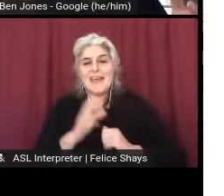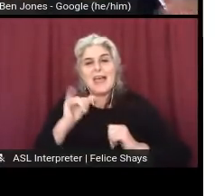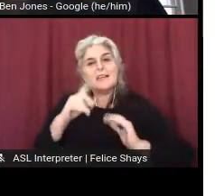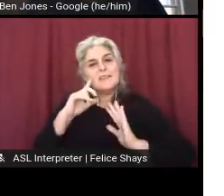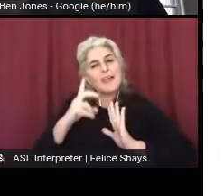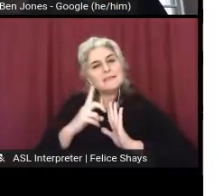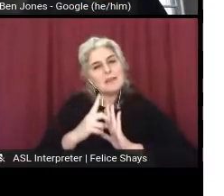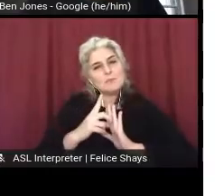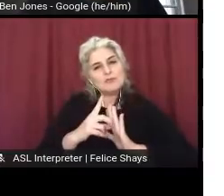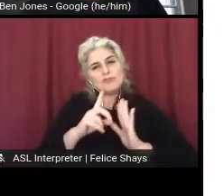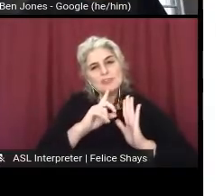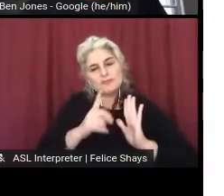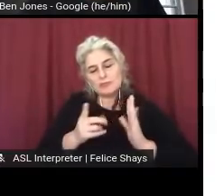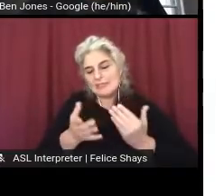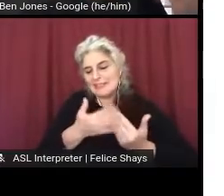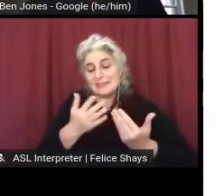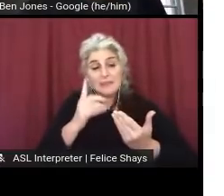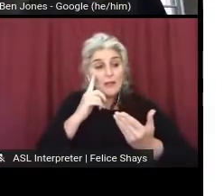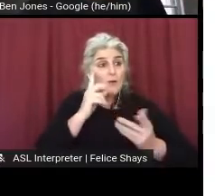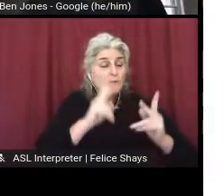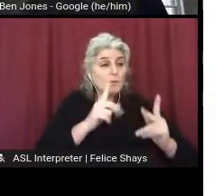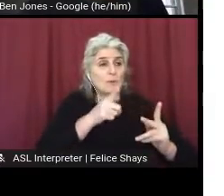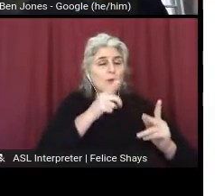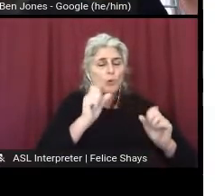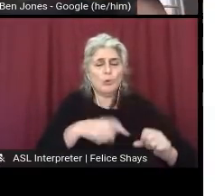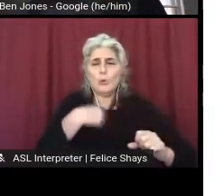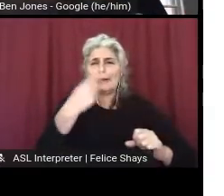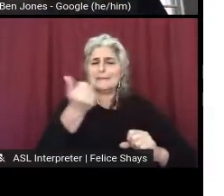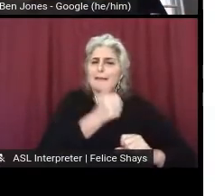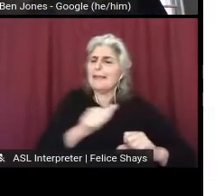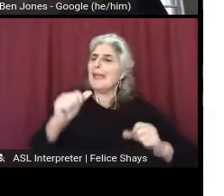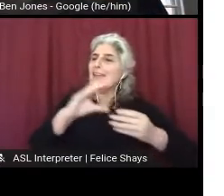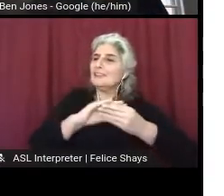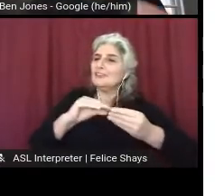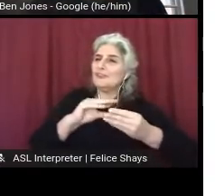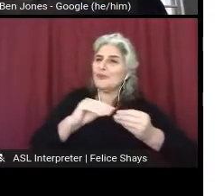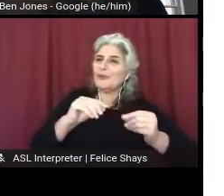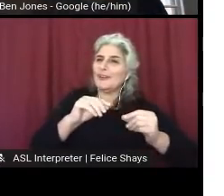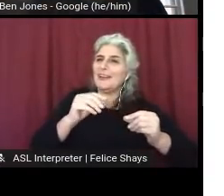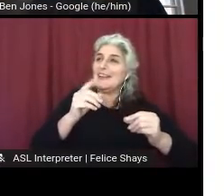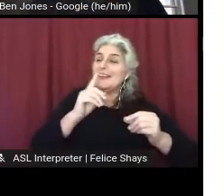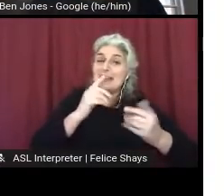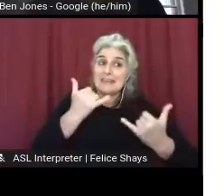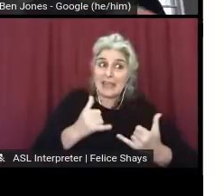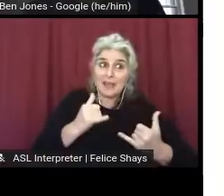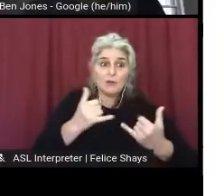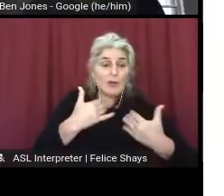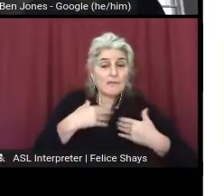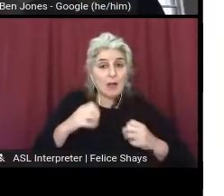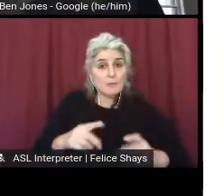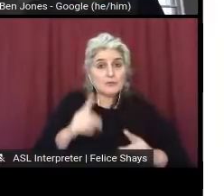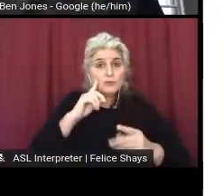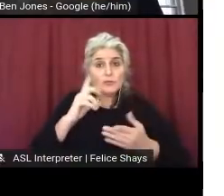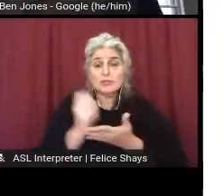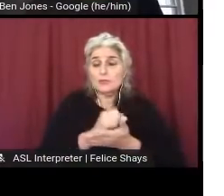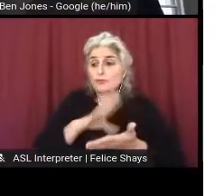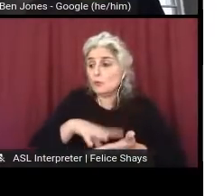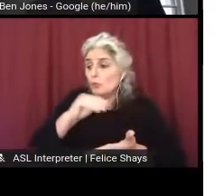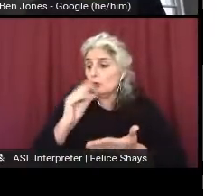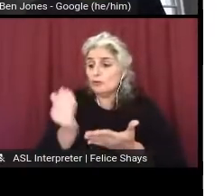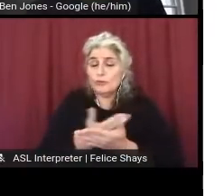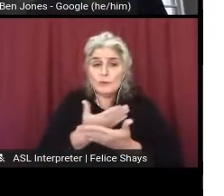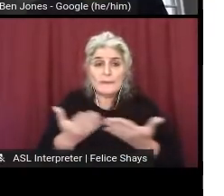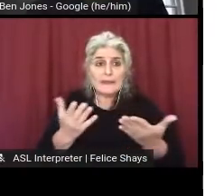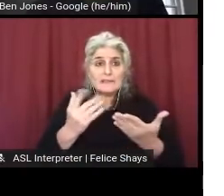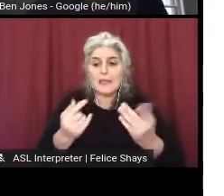that even for storytellers who can tell any story, these opportunities to experiment and learn are available and can